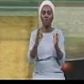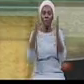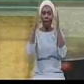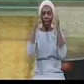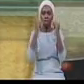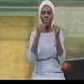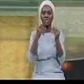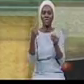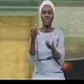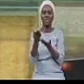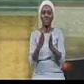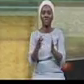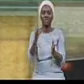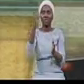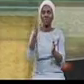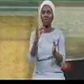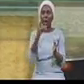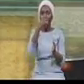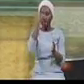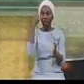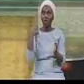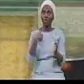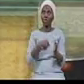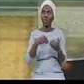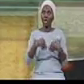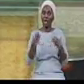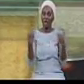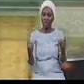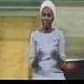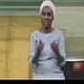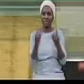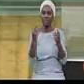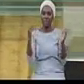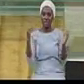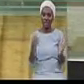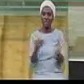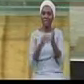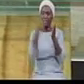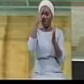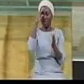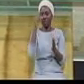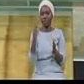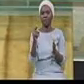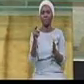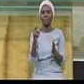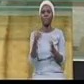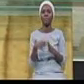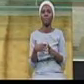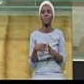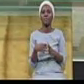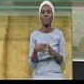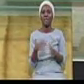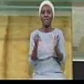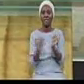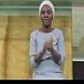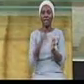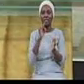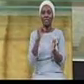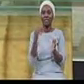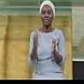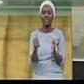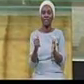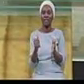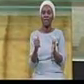sinned against him. That's the prophet's repentance, not the generality of the people. All the